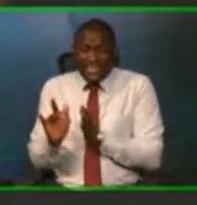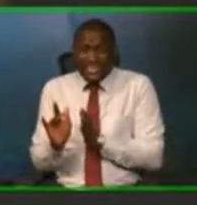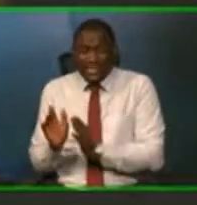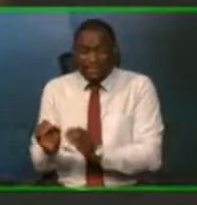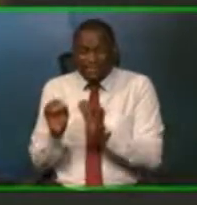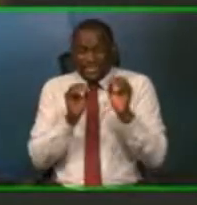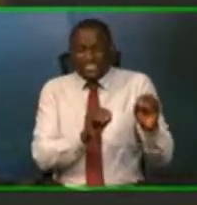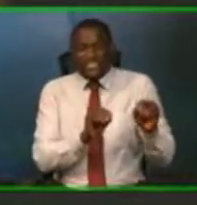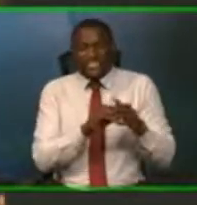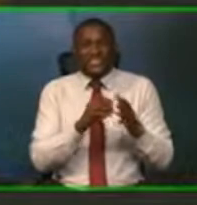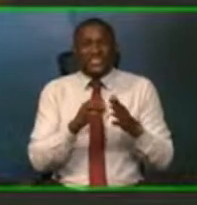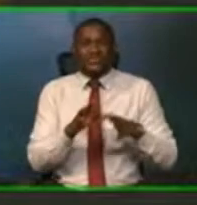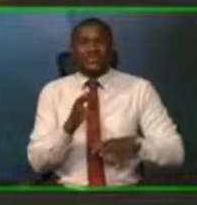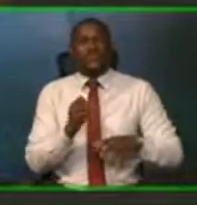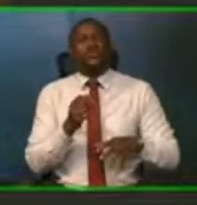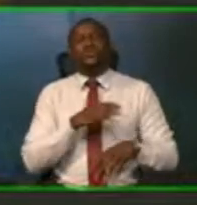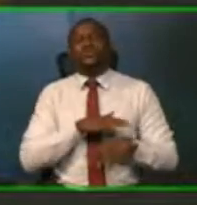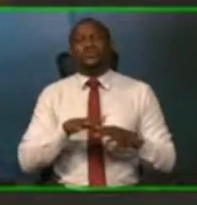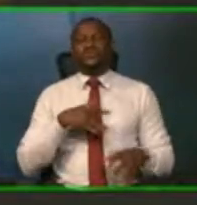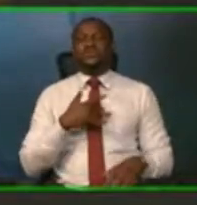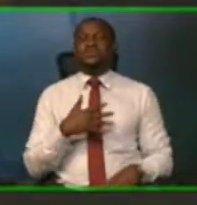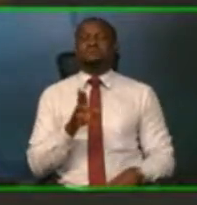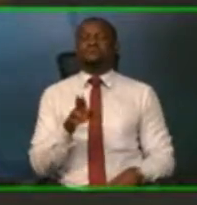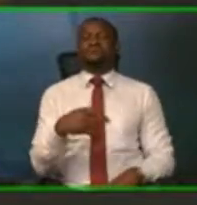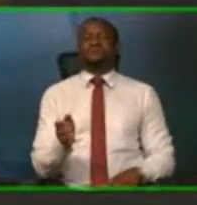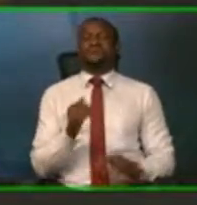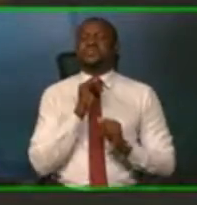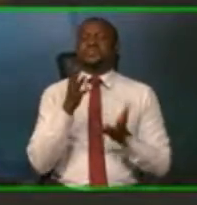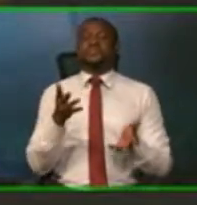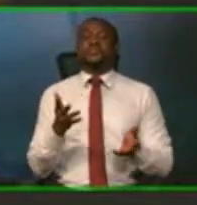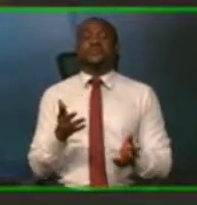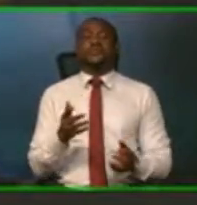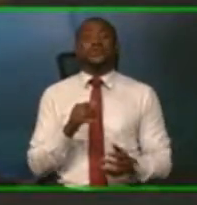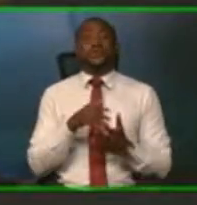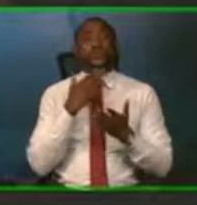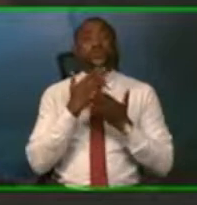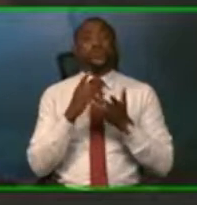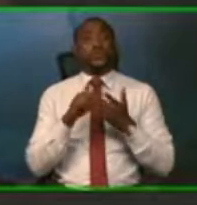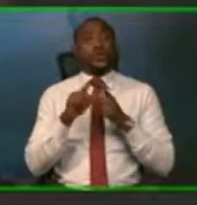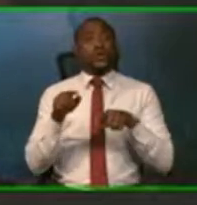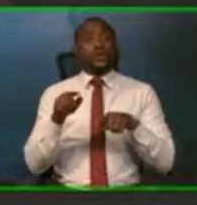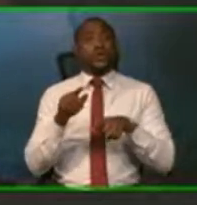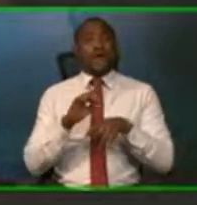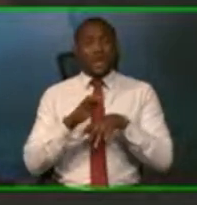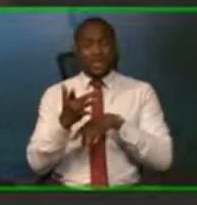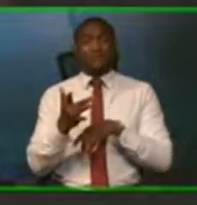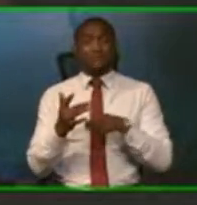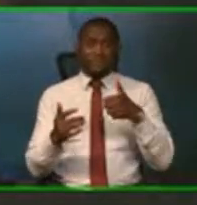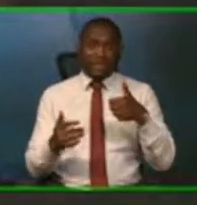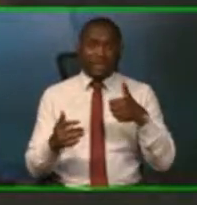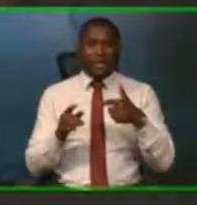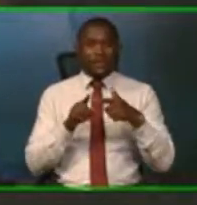so don't be casual. Coming early is wonderful, but you must come prepared.